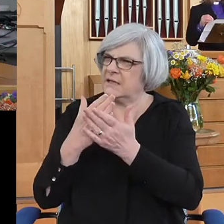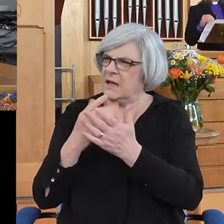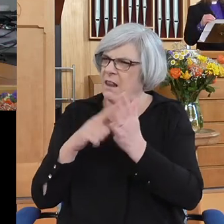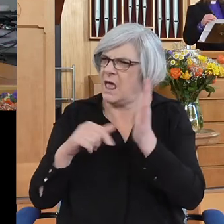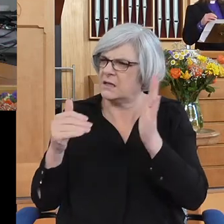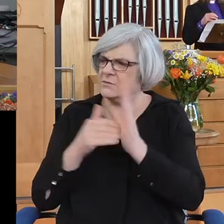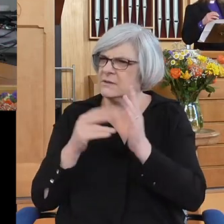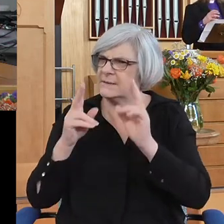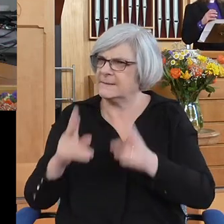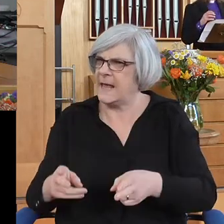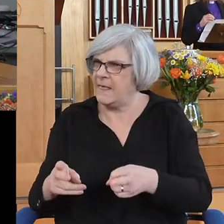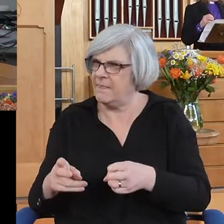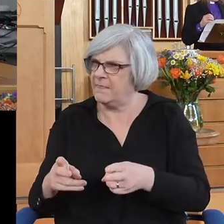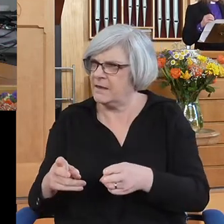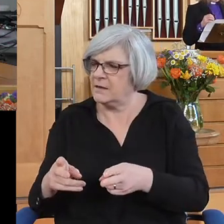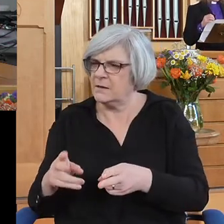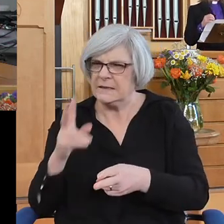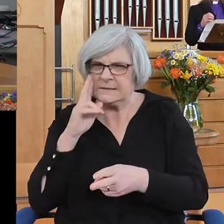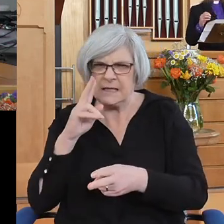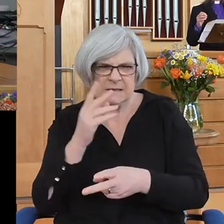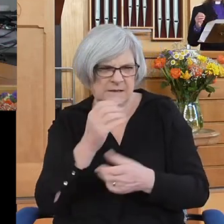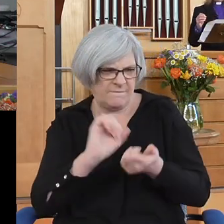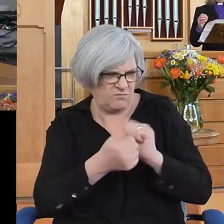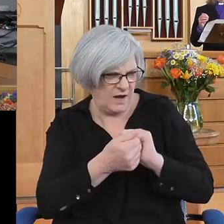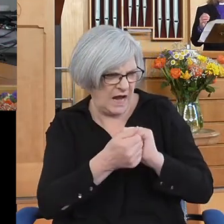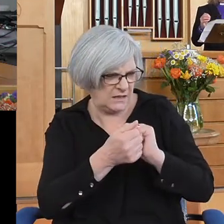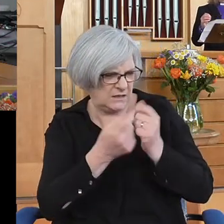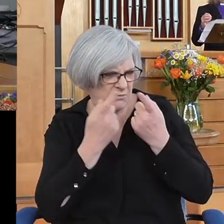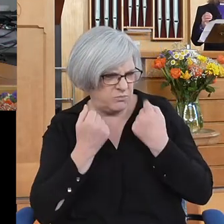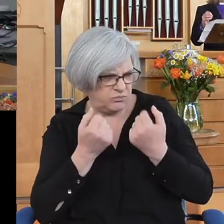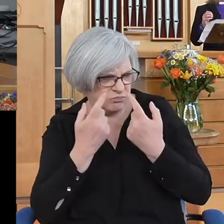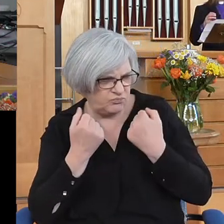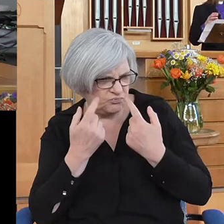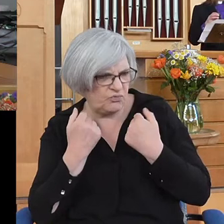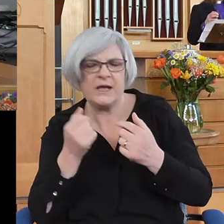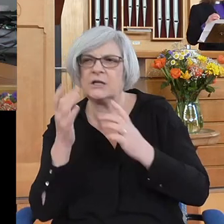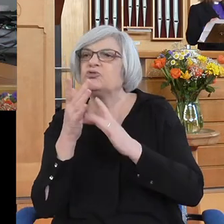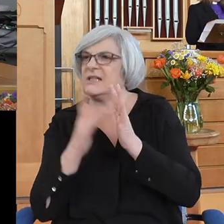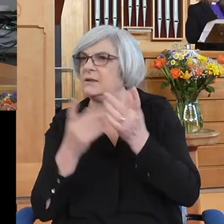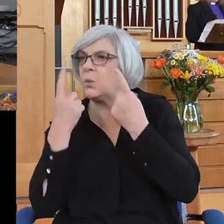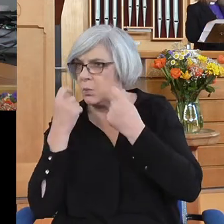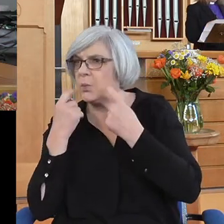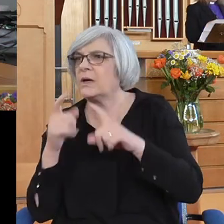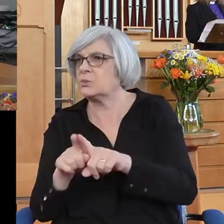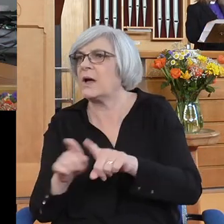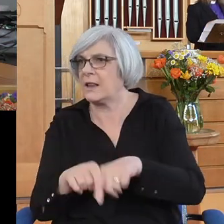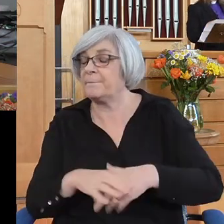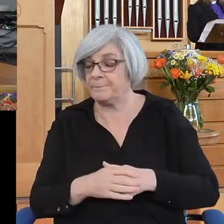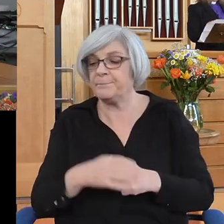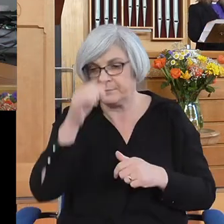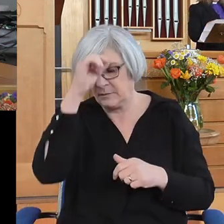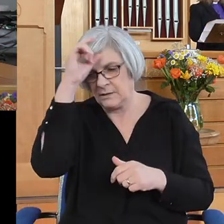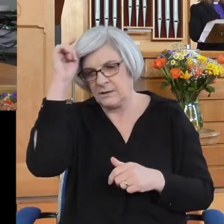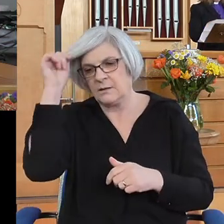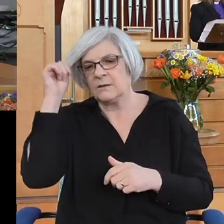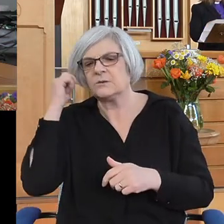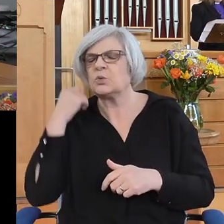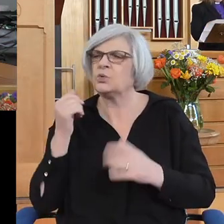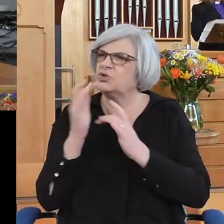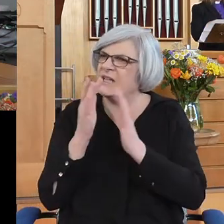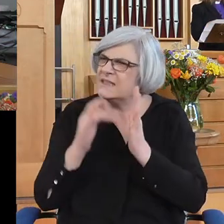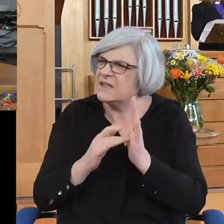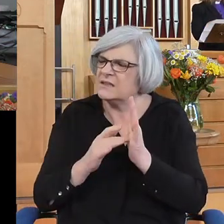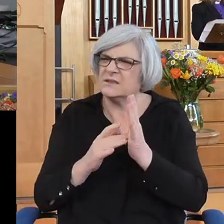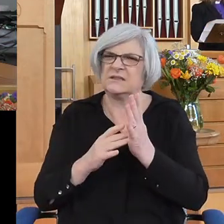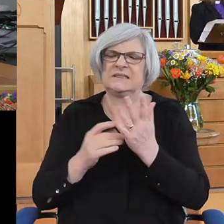death and sees the mourning of his friends, and Jesus weeps. And so here we encounter Jesus bearing the